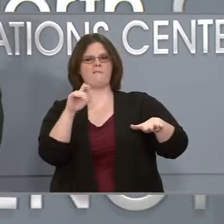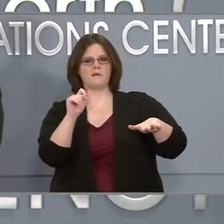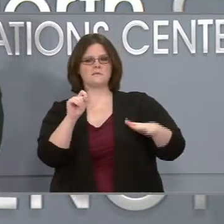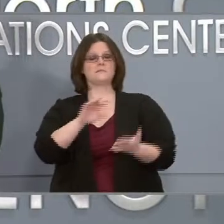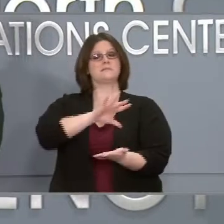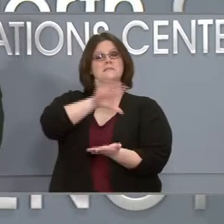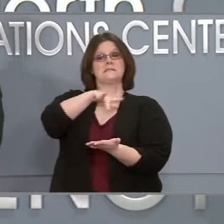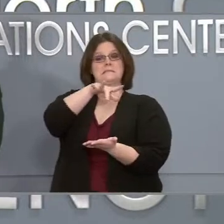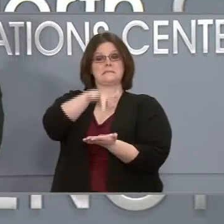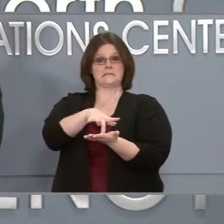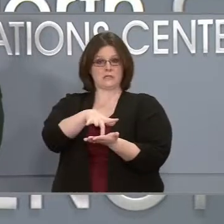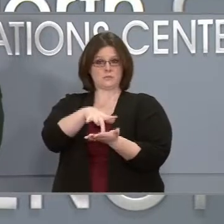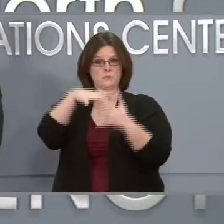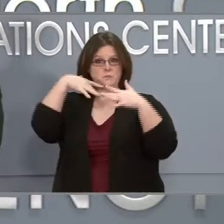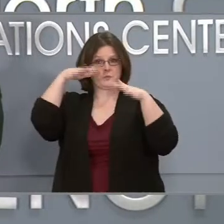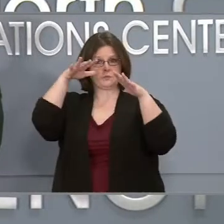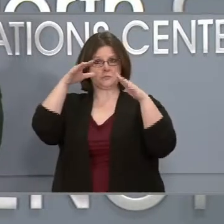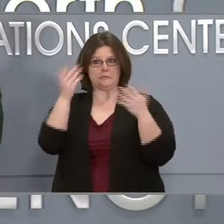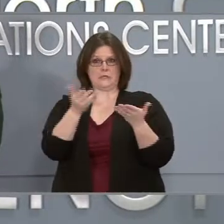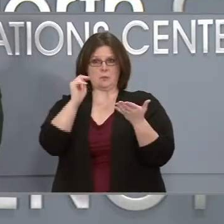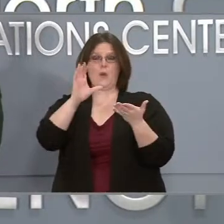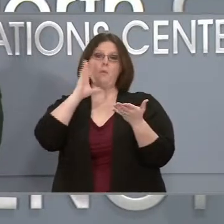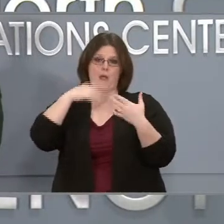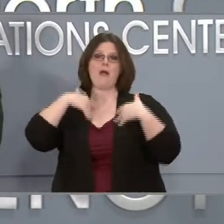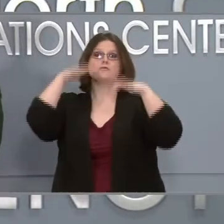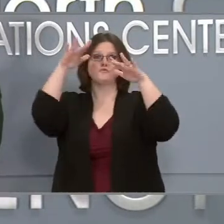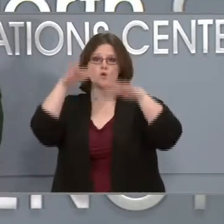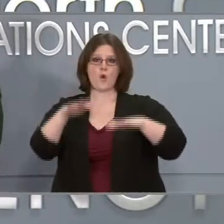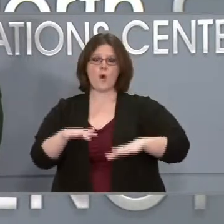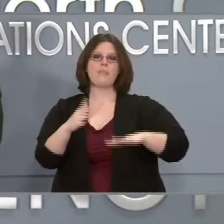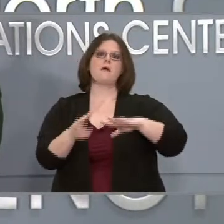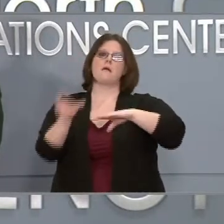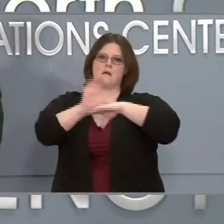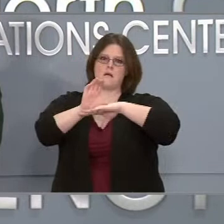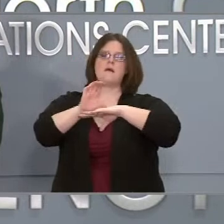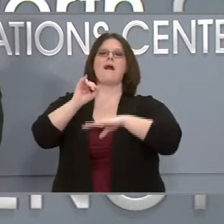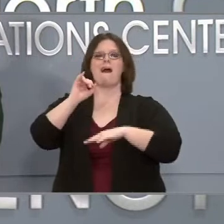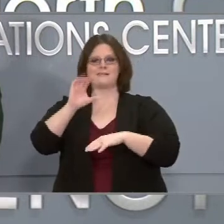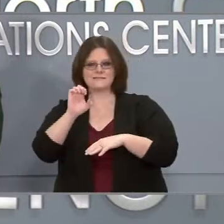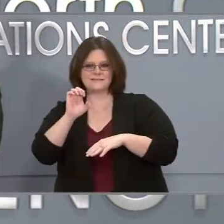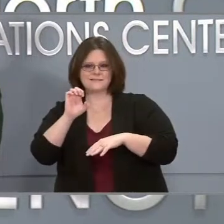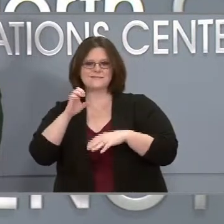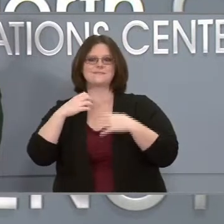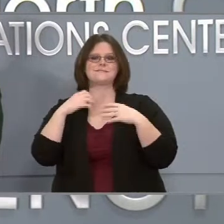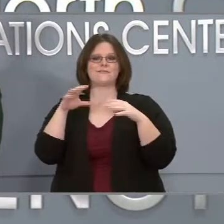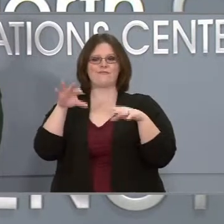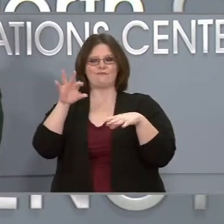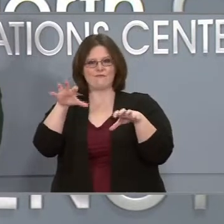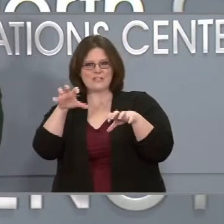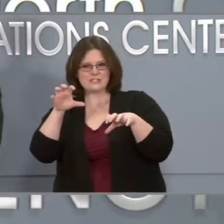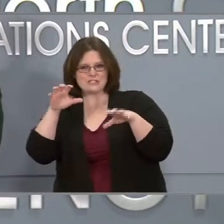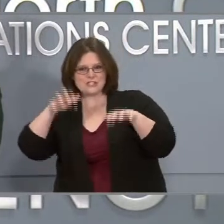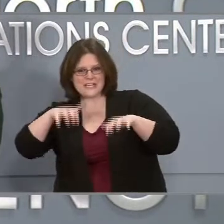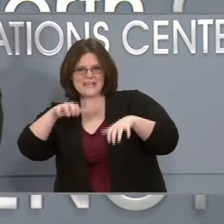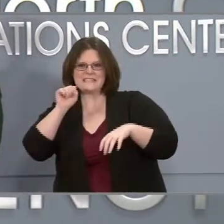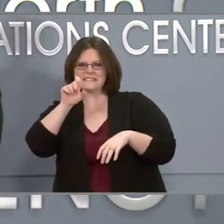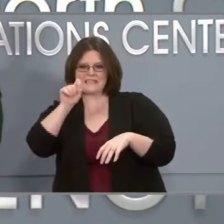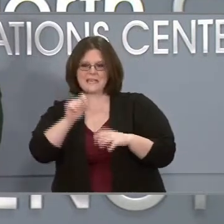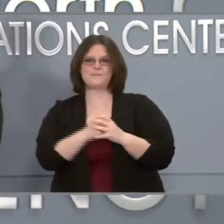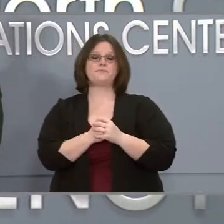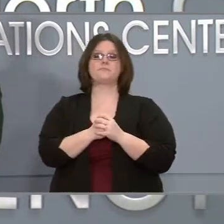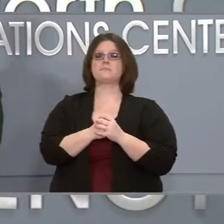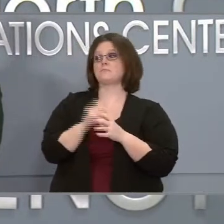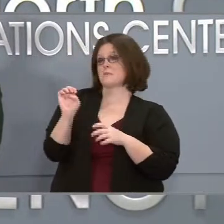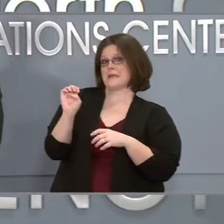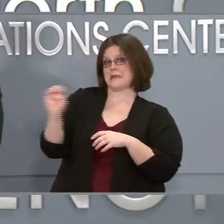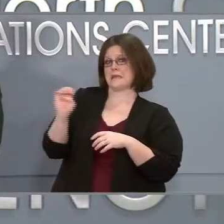on top of some snow will fall. The eastern part of our state expects heavy rain and flash flooding plus high